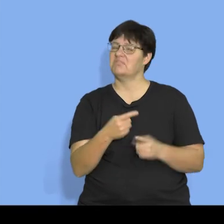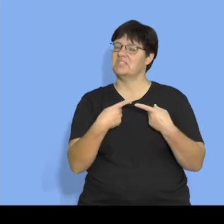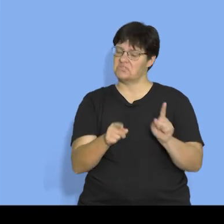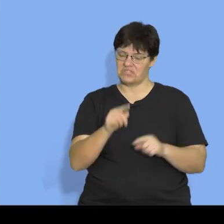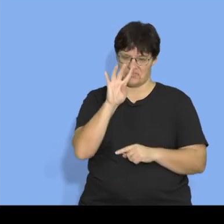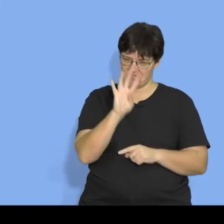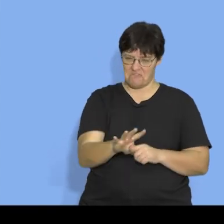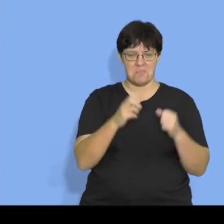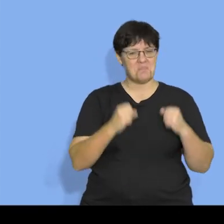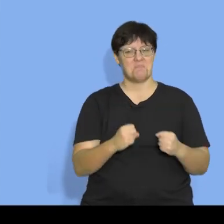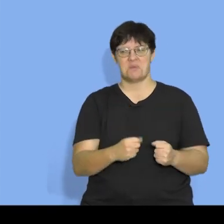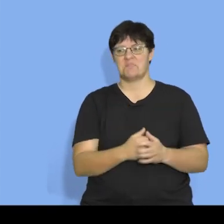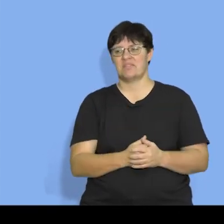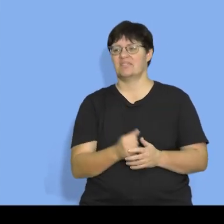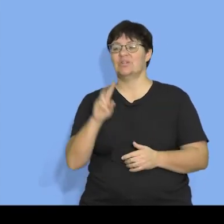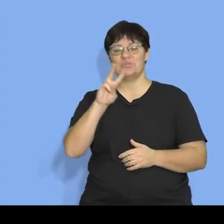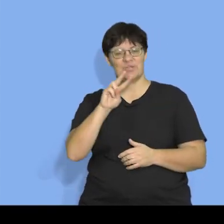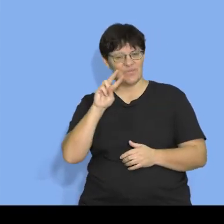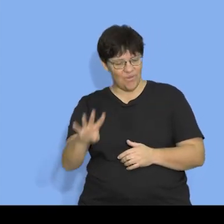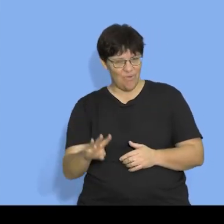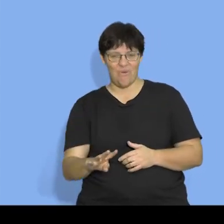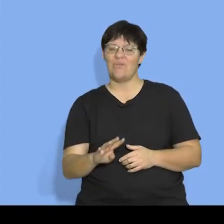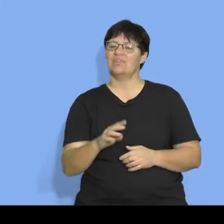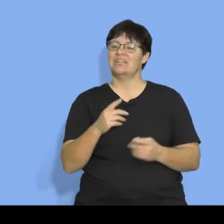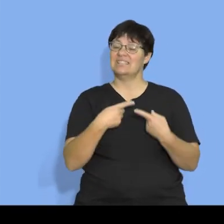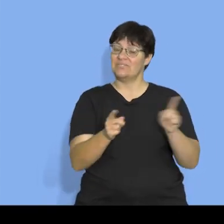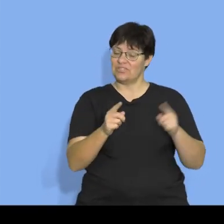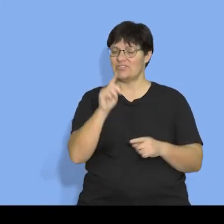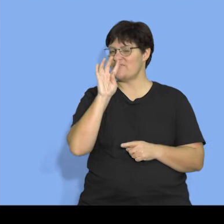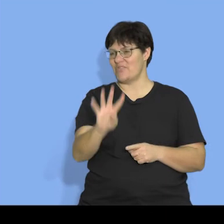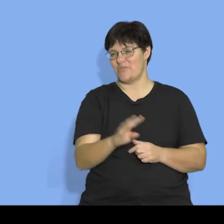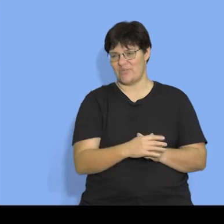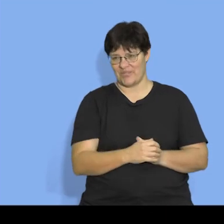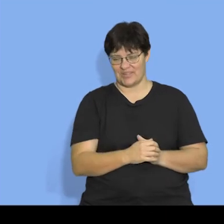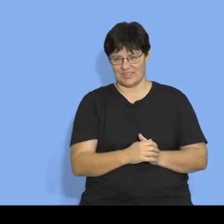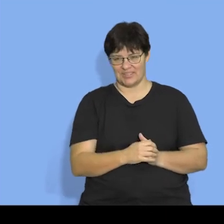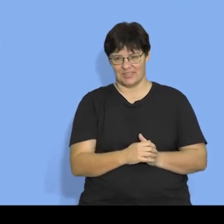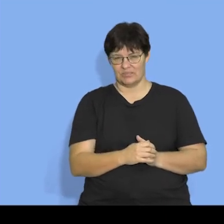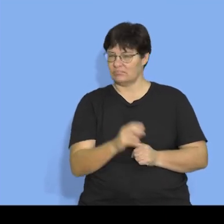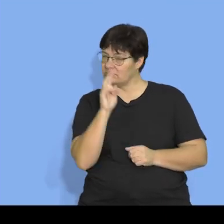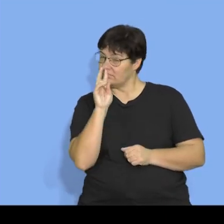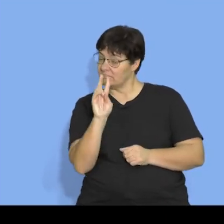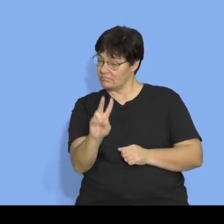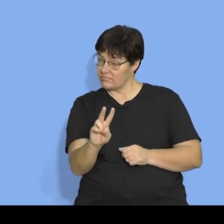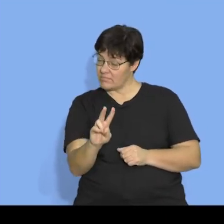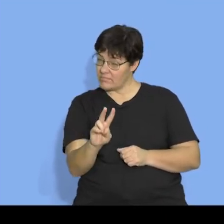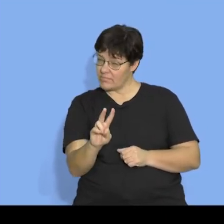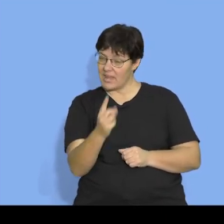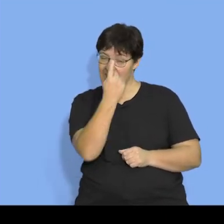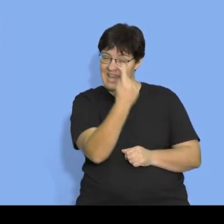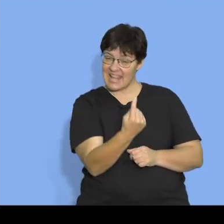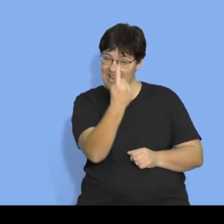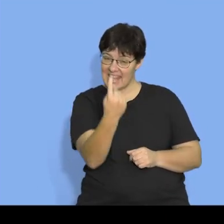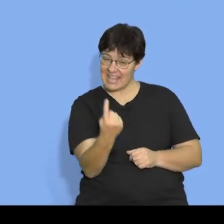20. That's 4. Then it went to 24. That's 4. So if you look at it,